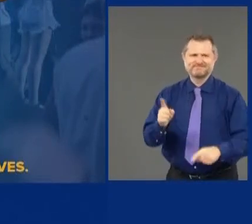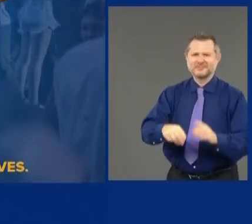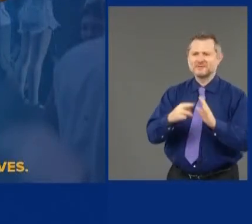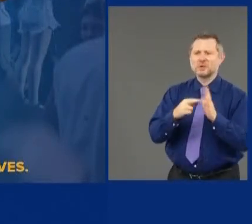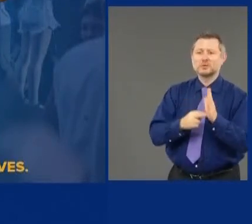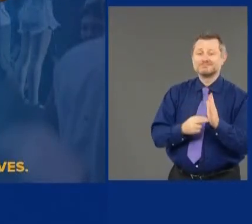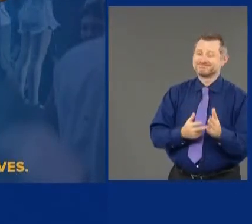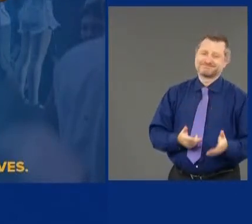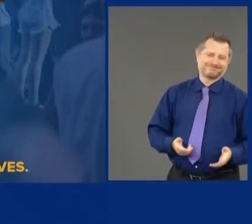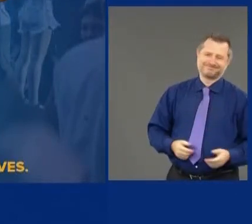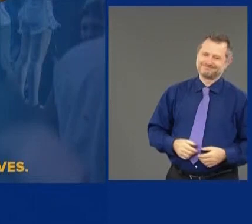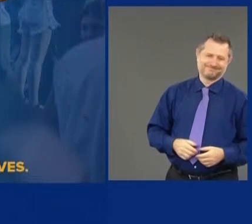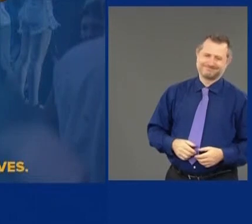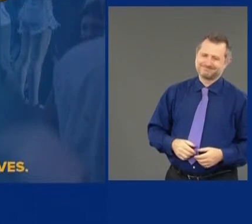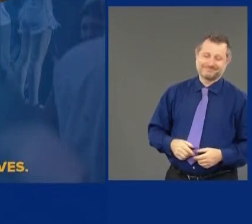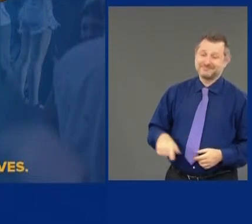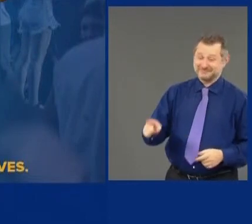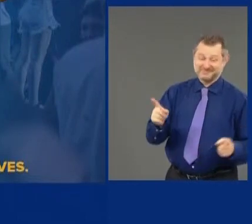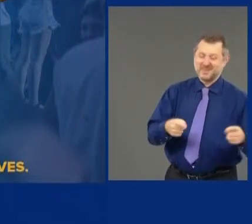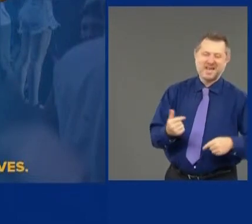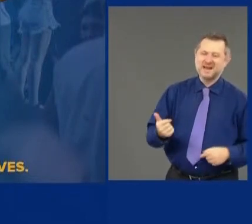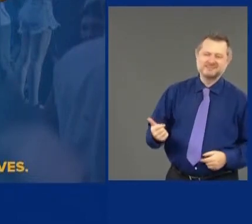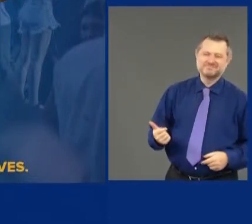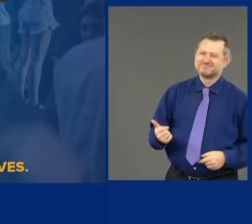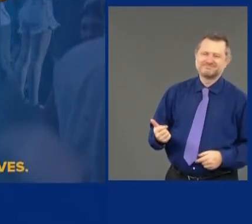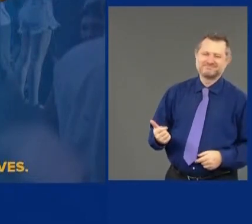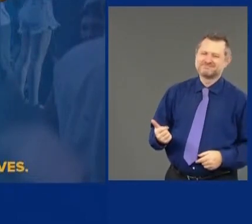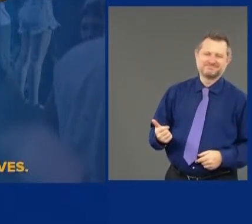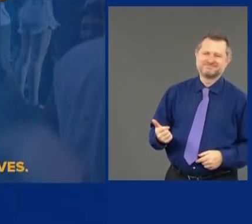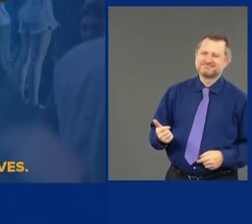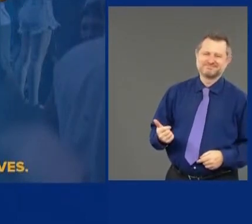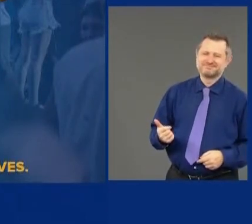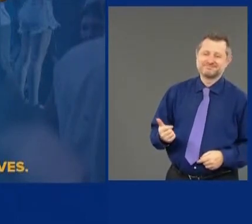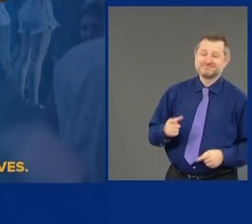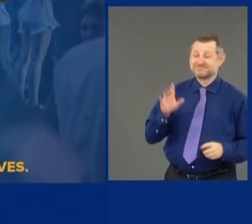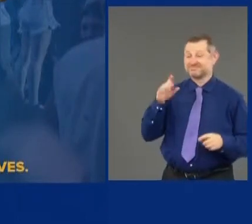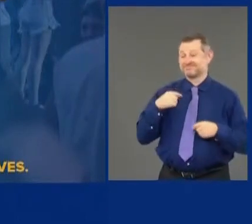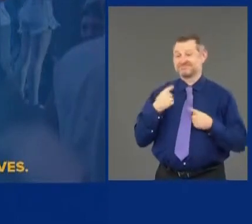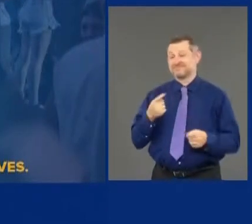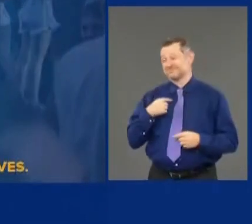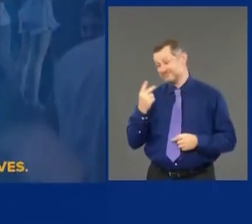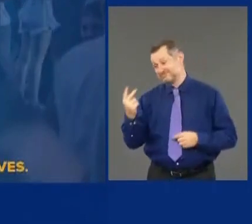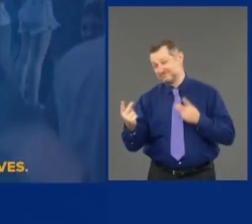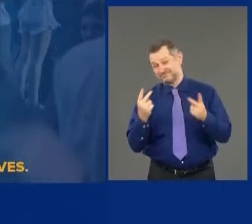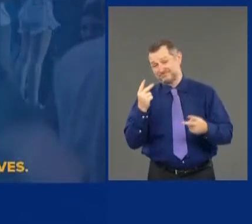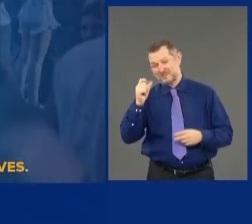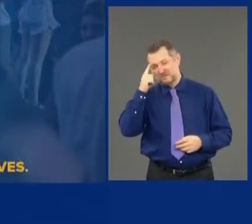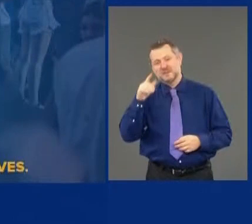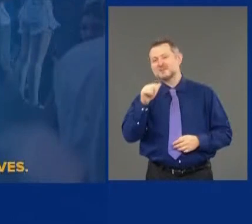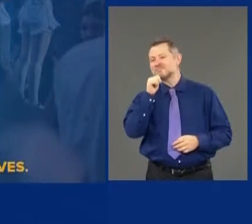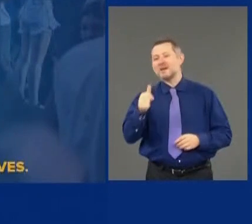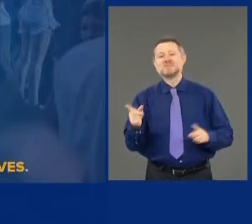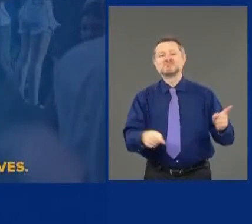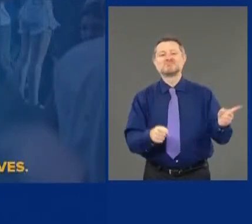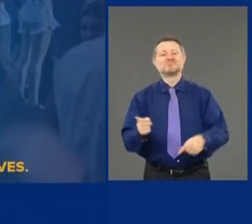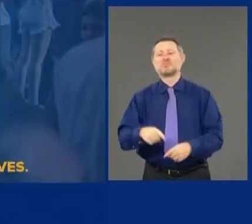governmental role. And that is not happening to a sufficient